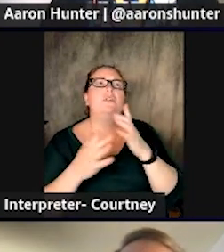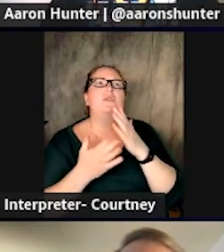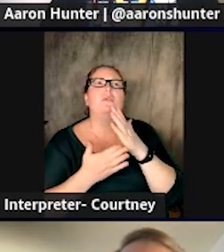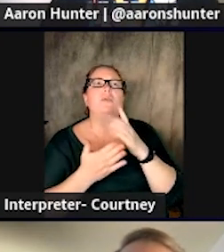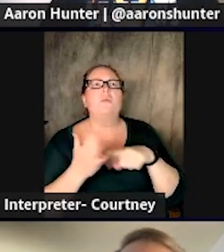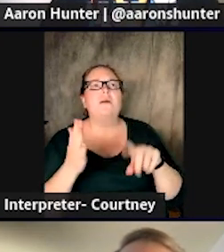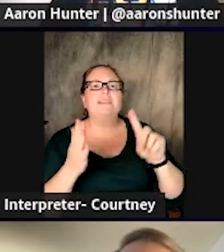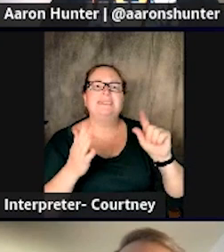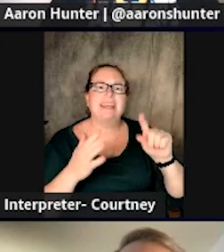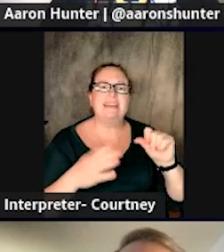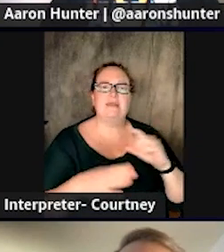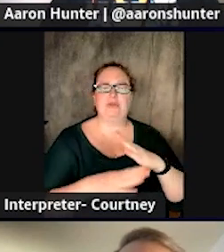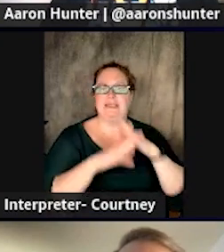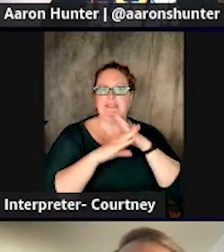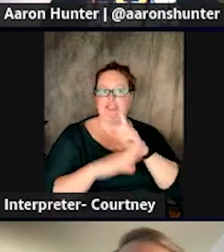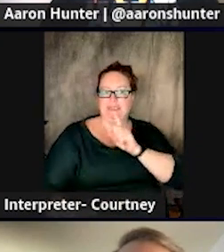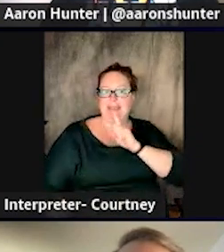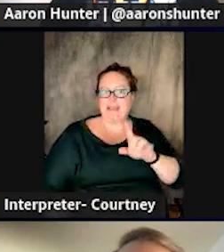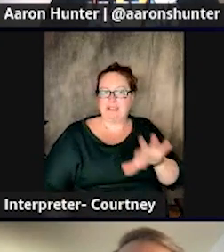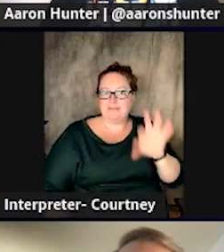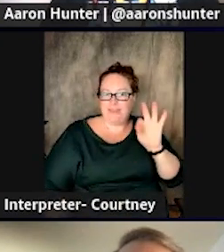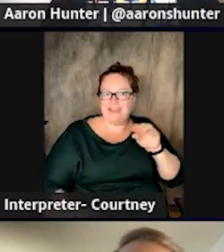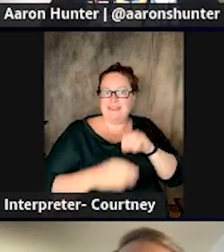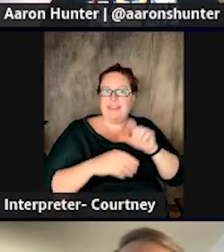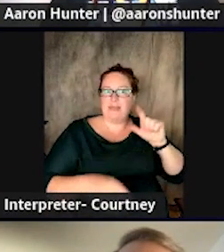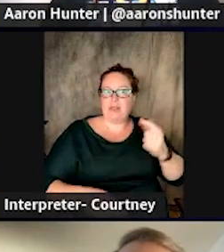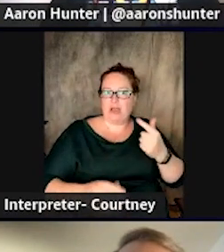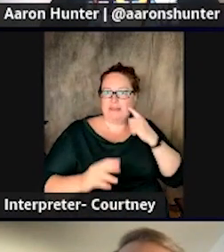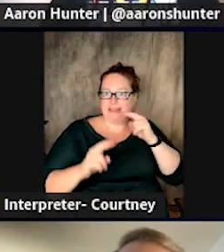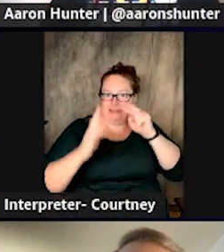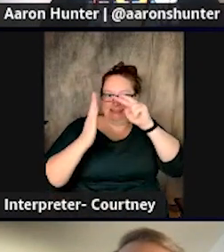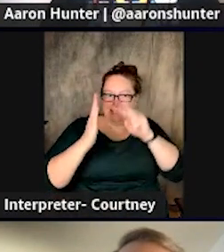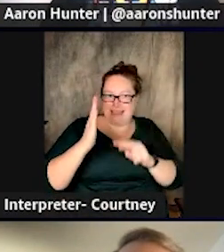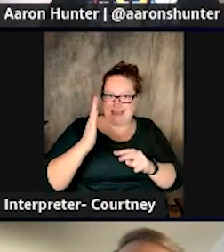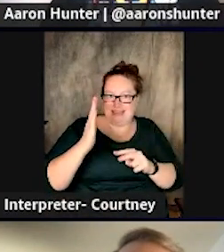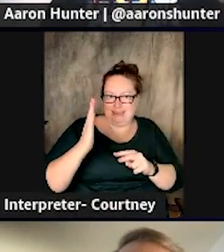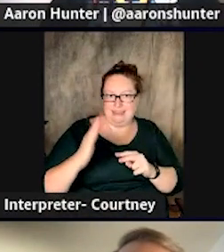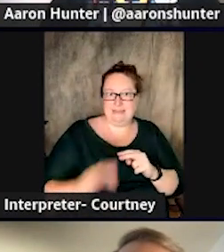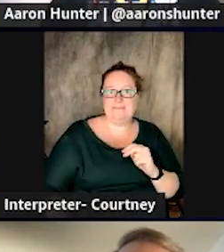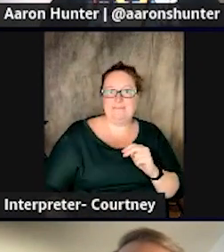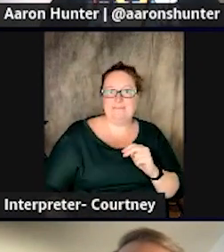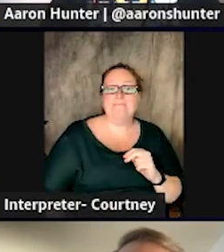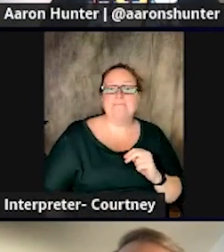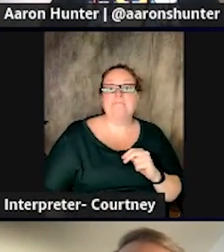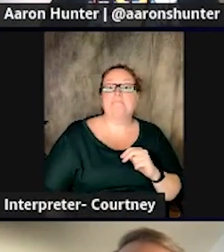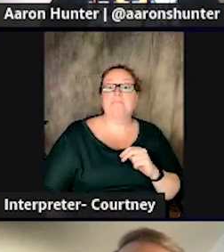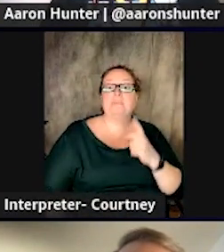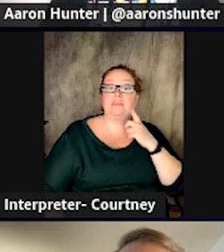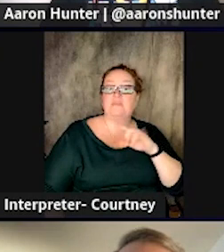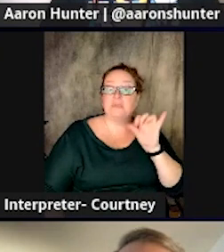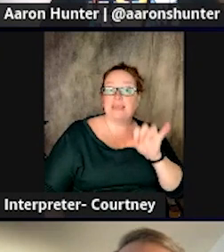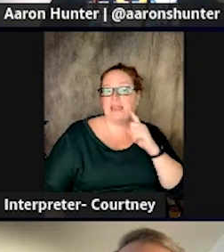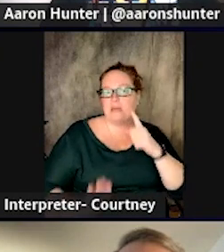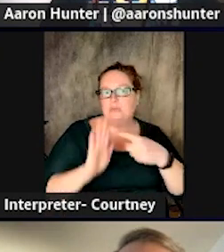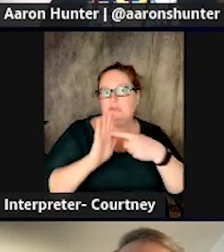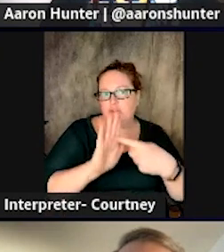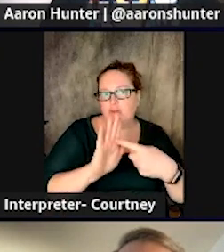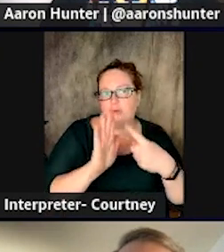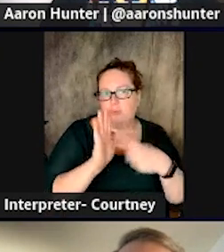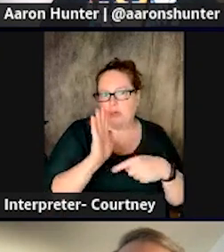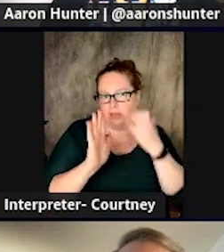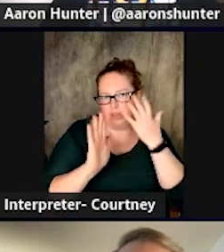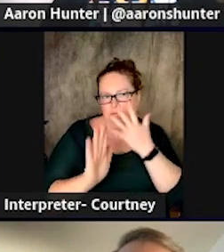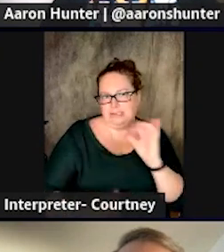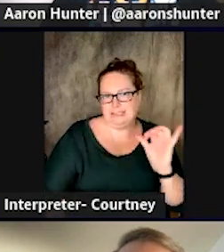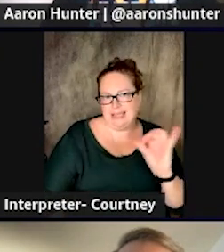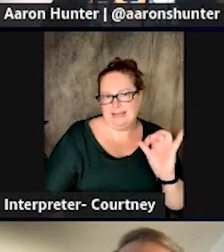is actually finding in the log data that it's scanning. And within that, I'll just show you an example of what that looks like and kind of the